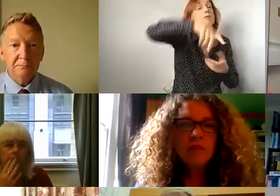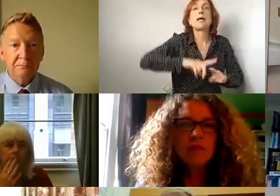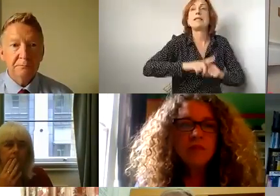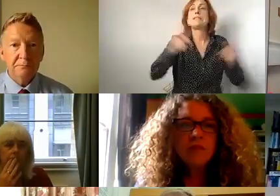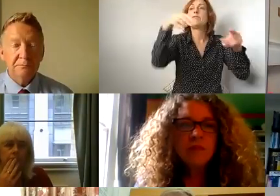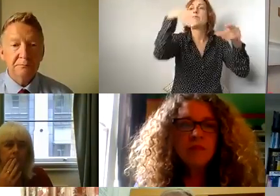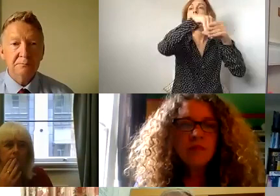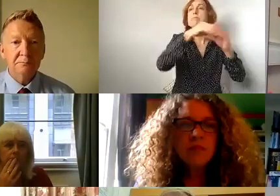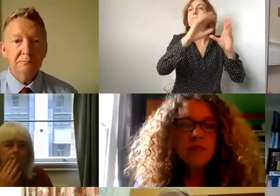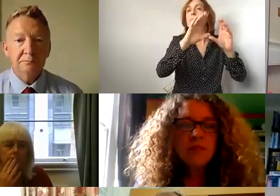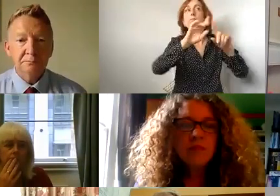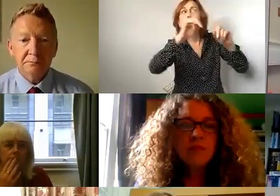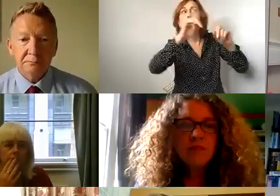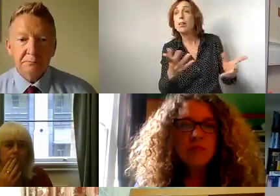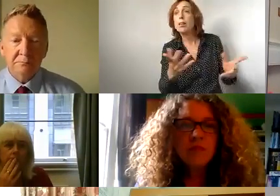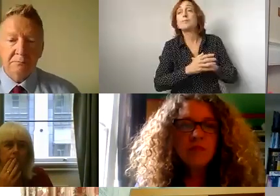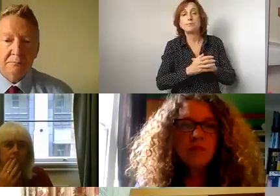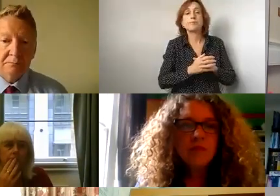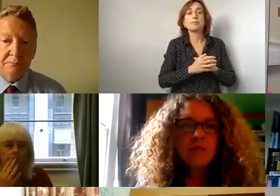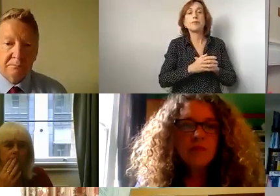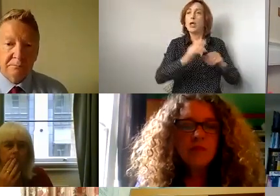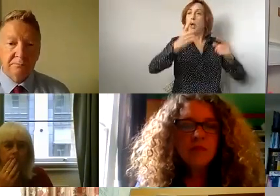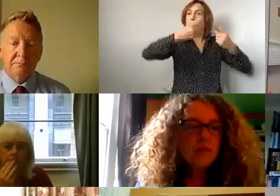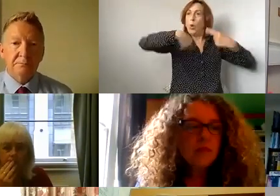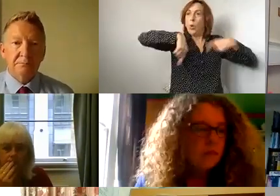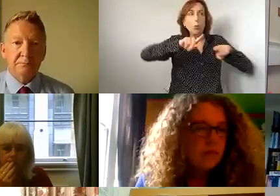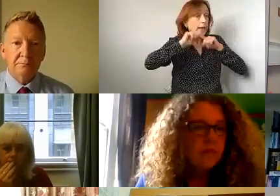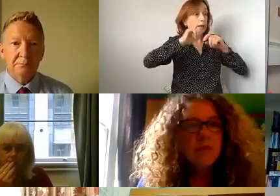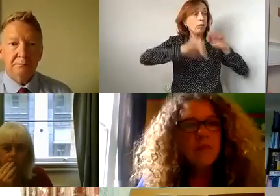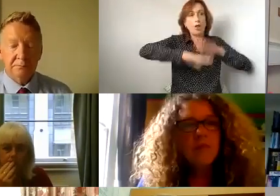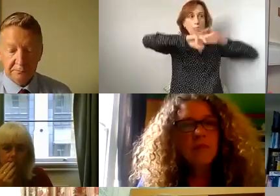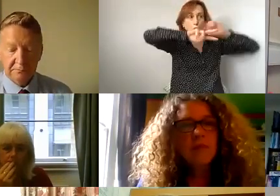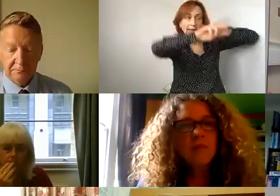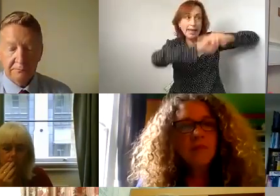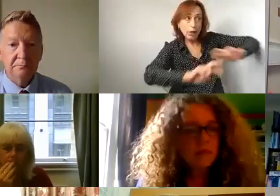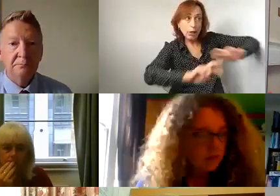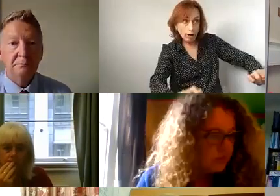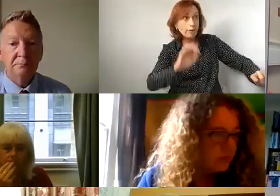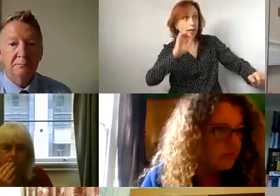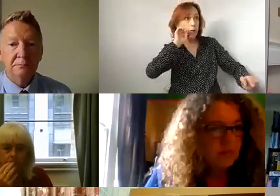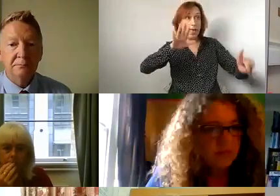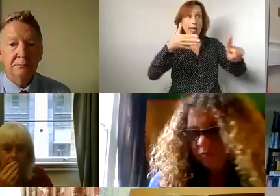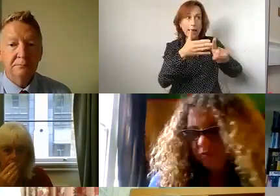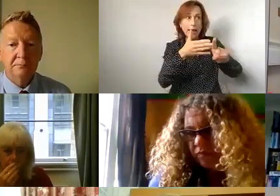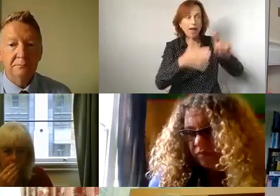Our inquiry will be swift and aims to have key recommendations formulated by the end of this year.